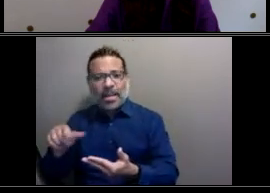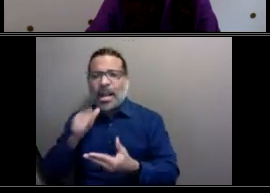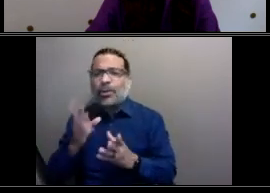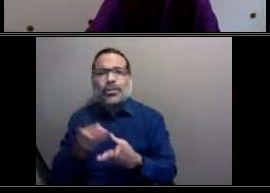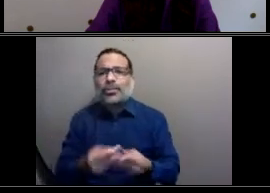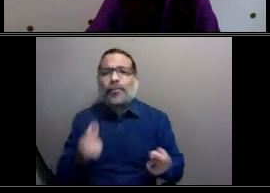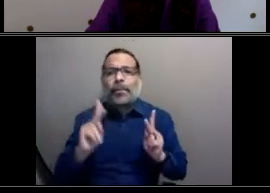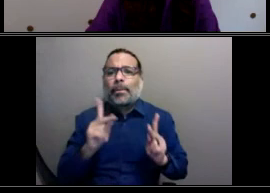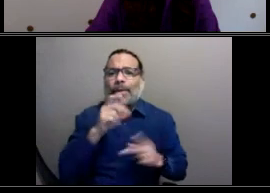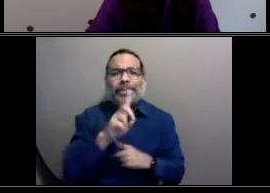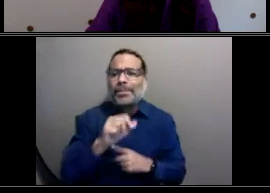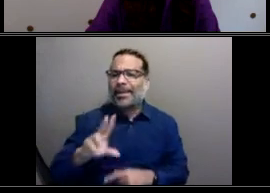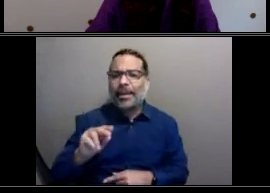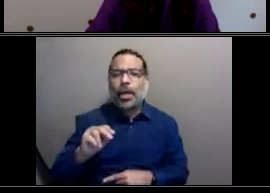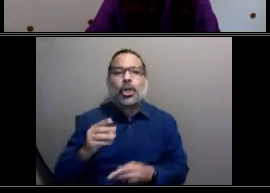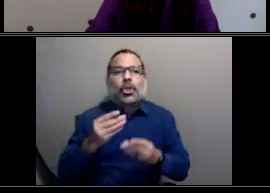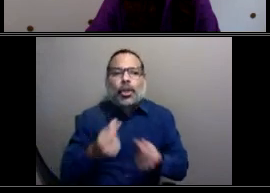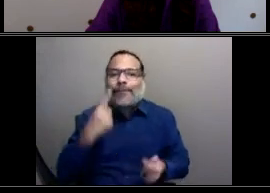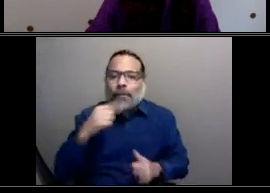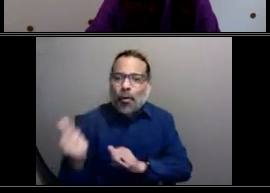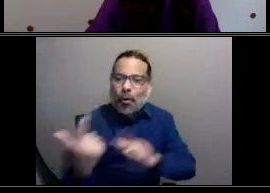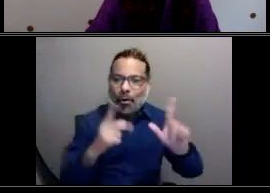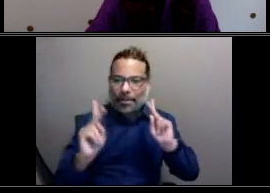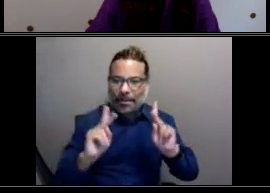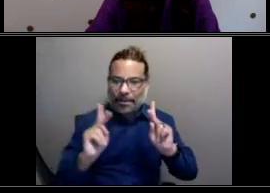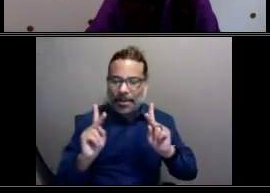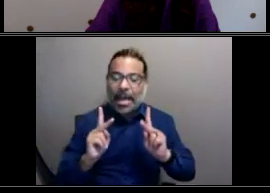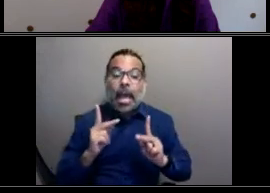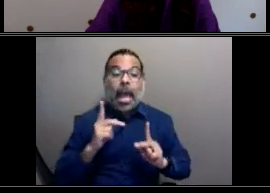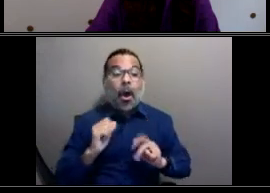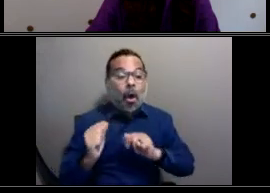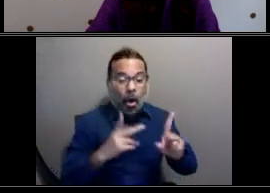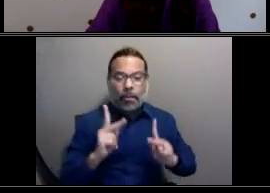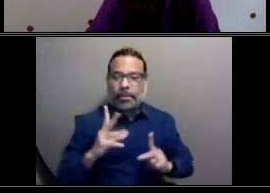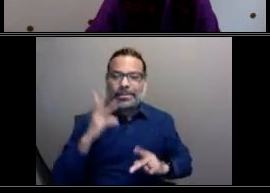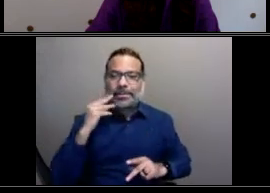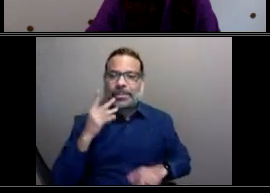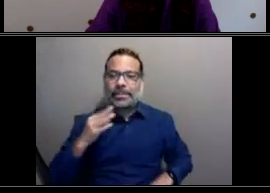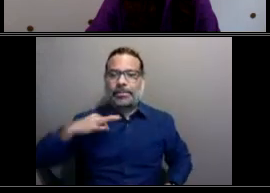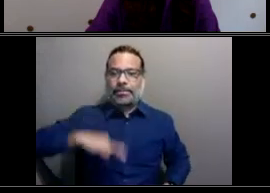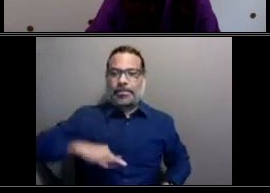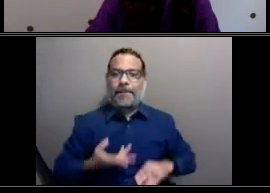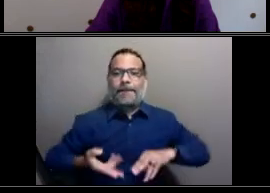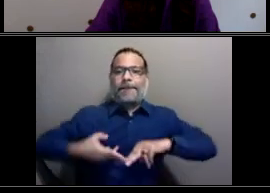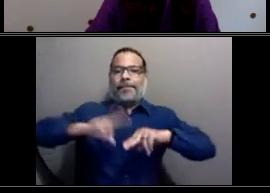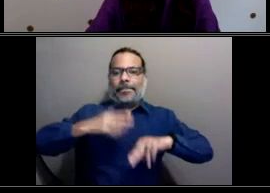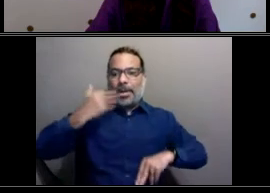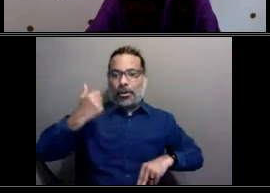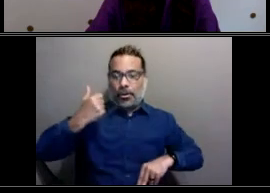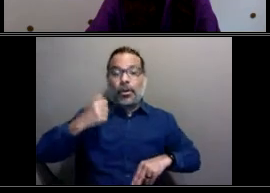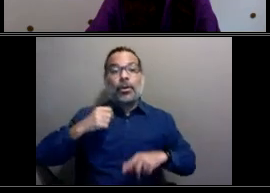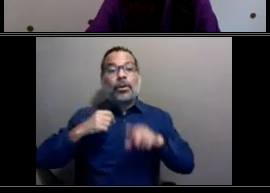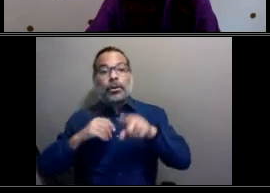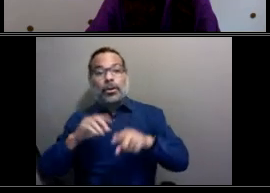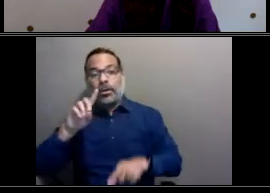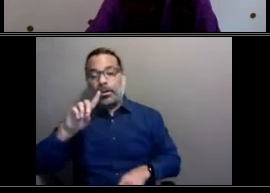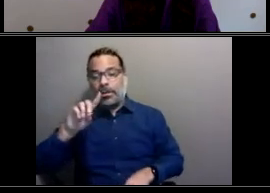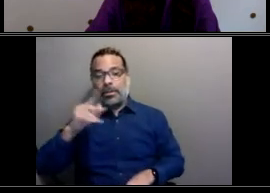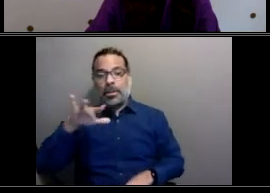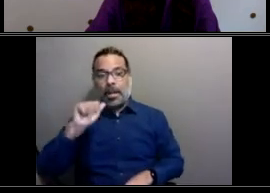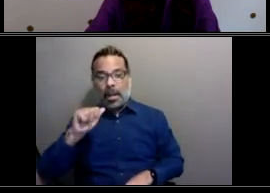with disabilities, you're solving for everybody. It's a better experience for everybody. And I will add, and I'd like to ask Michelle Yin the